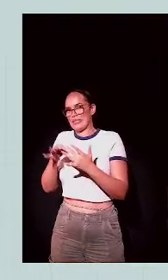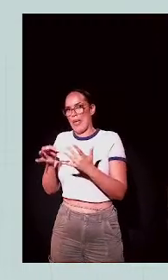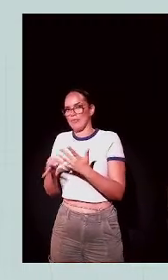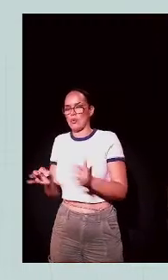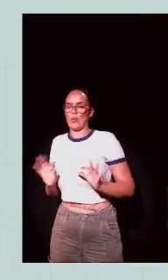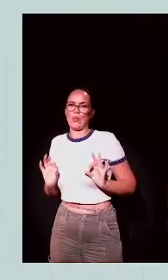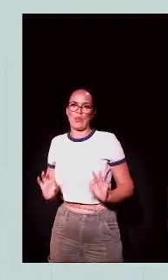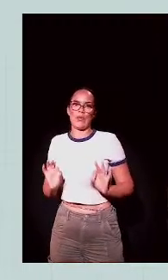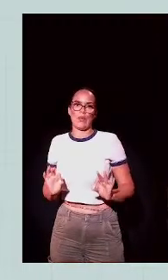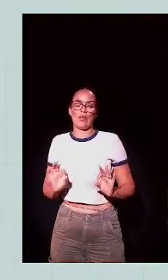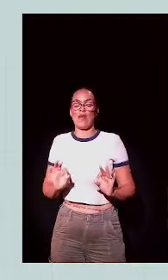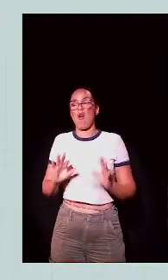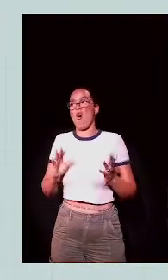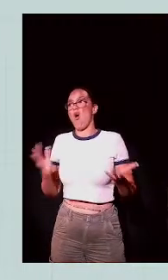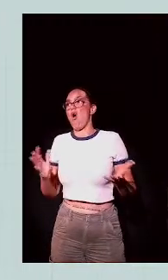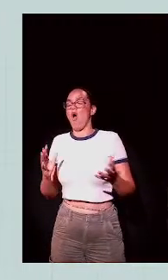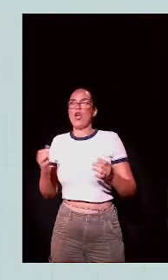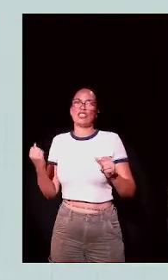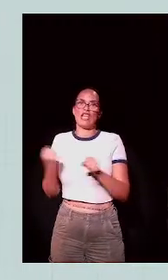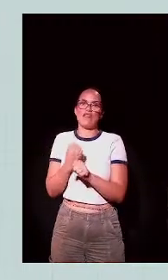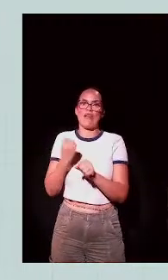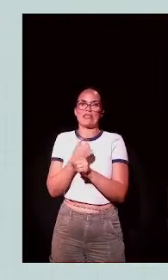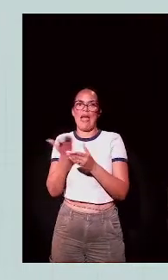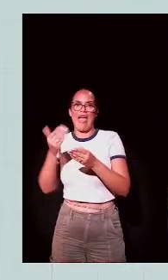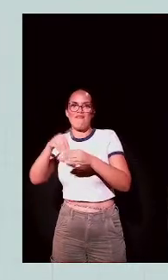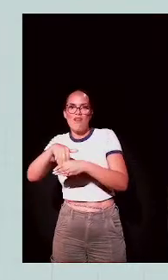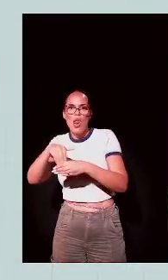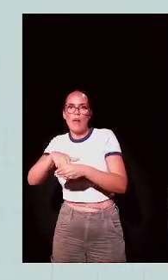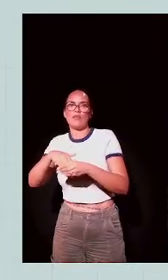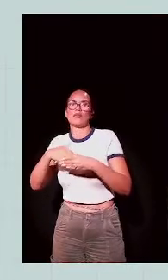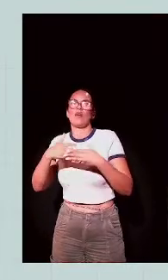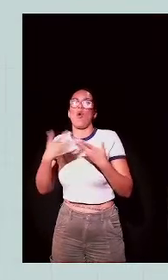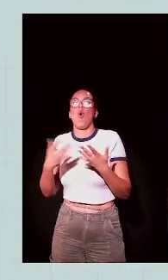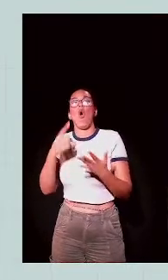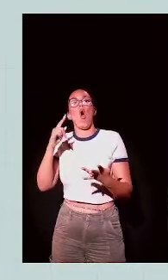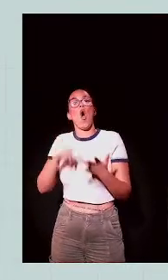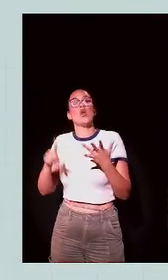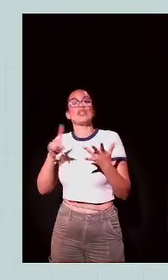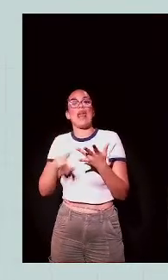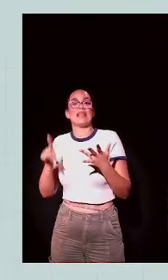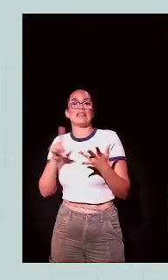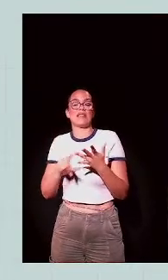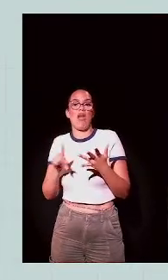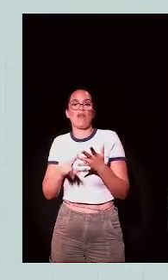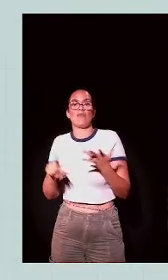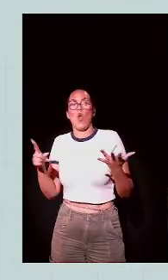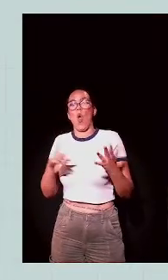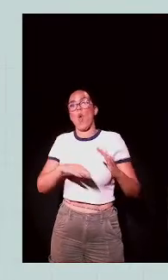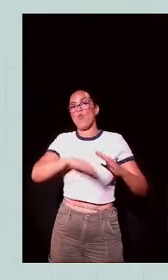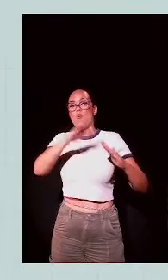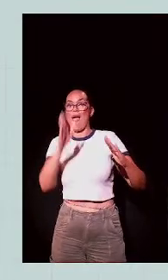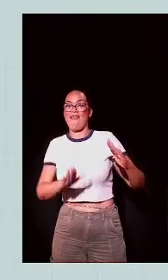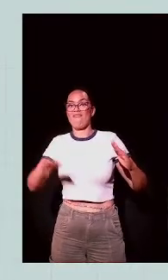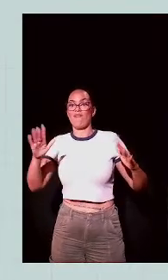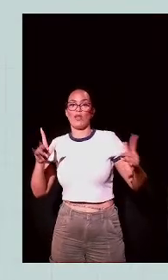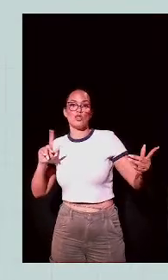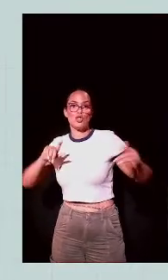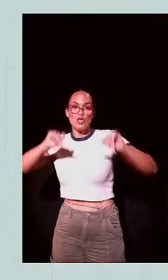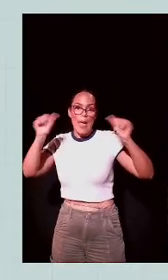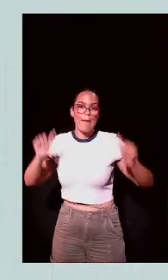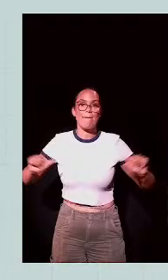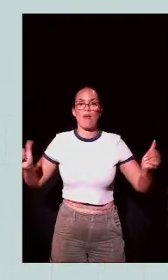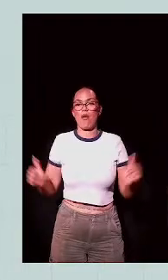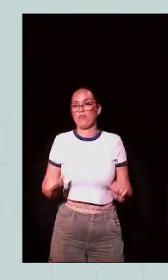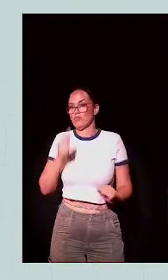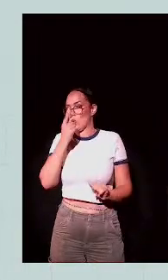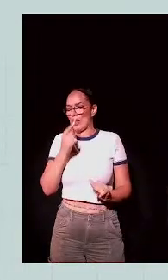could make the envelope generator cycle to be an LFO or maybe even an oscillator. You could use it as a wave shaper. If it's